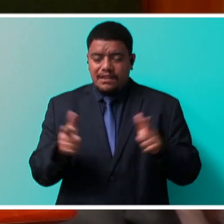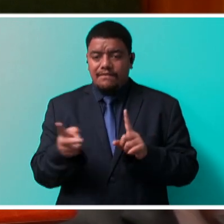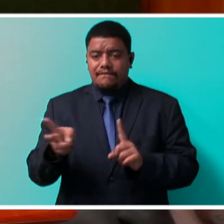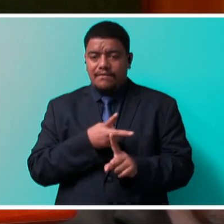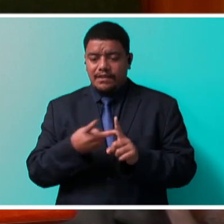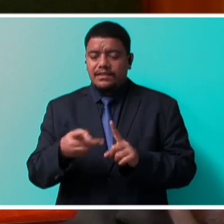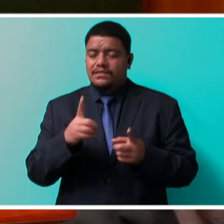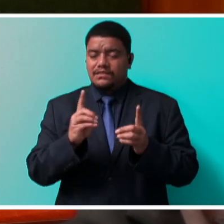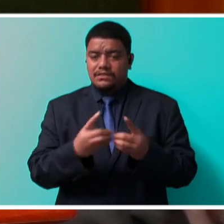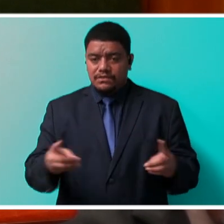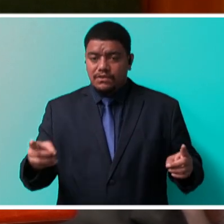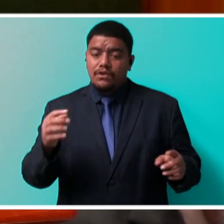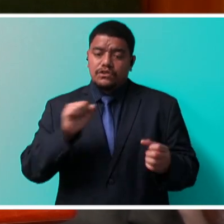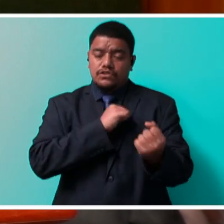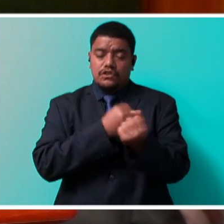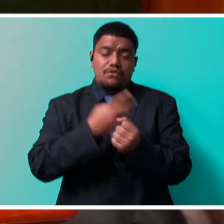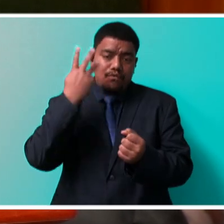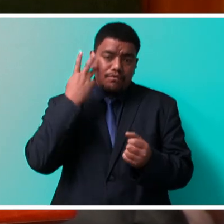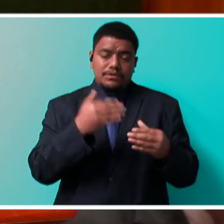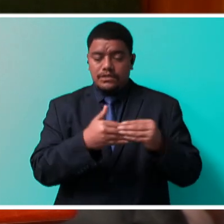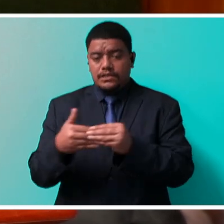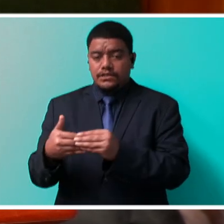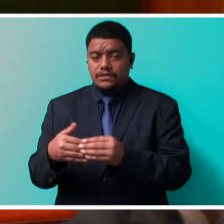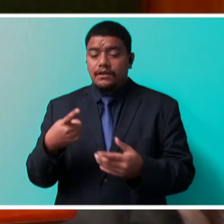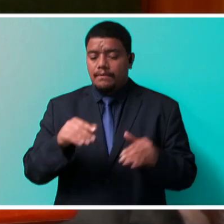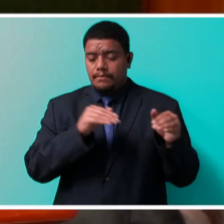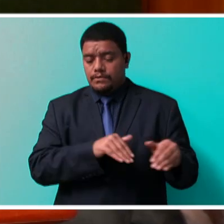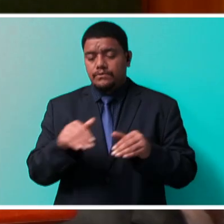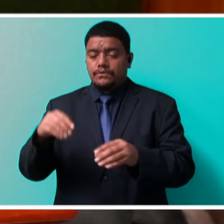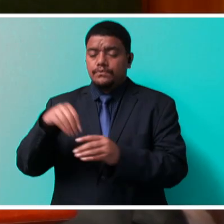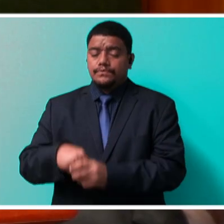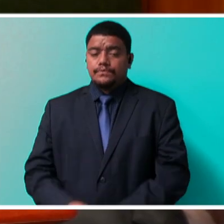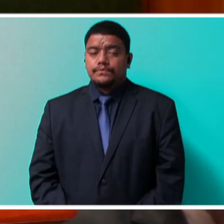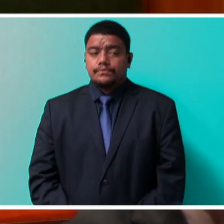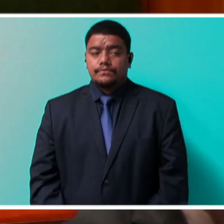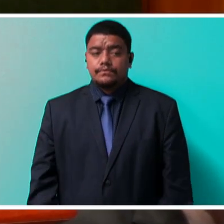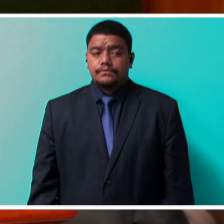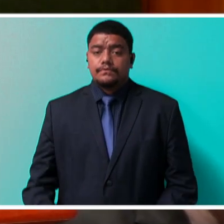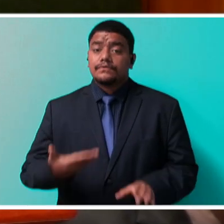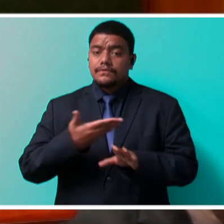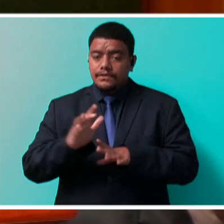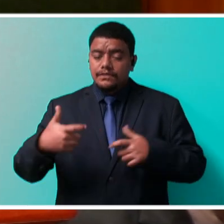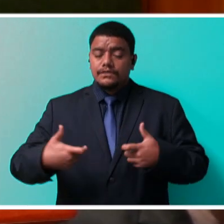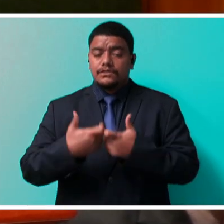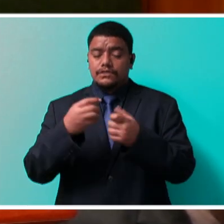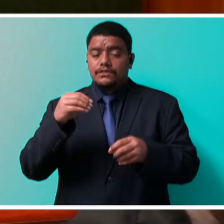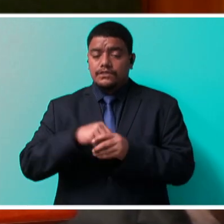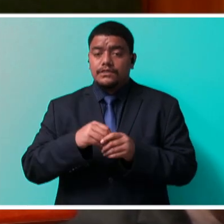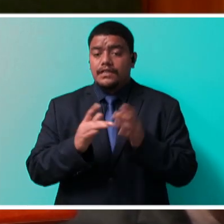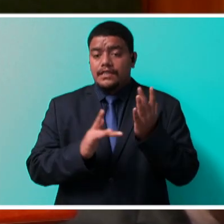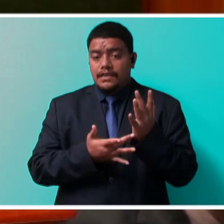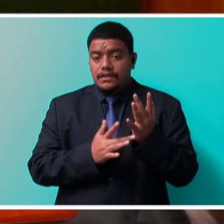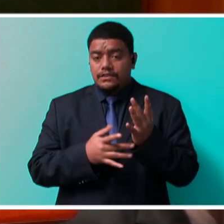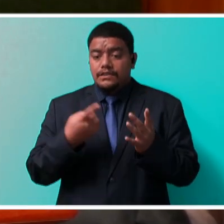harmful practices while strengthening women's leadership and participation. New challenges, including